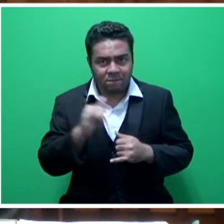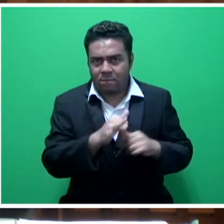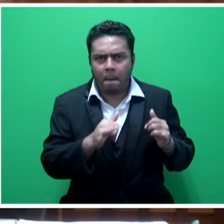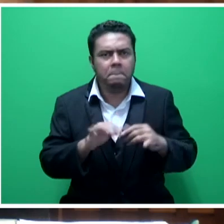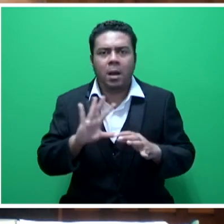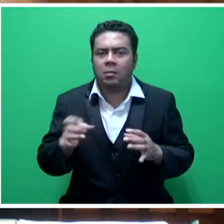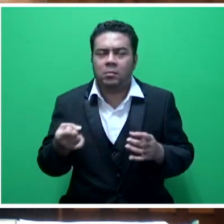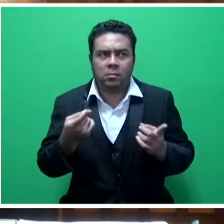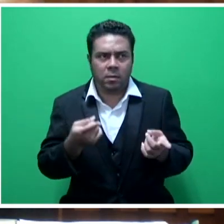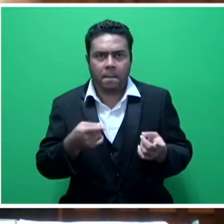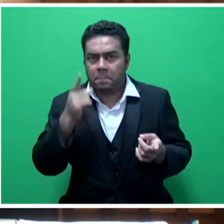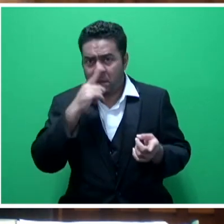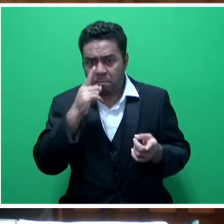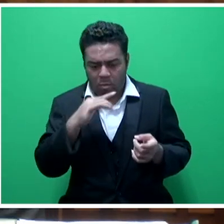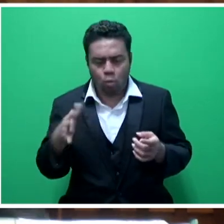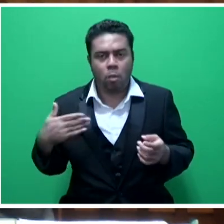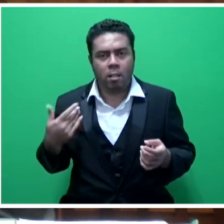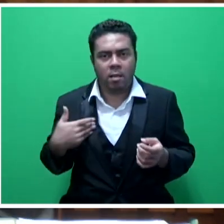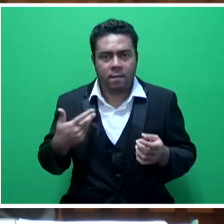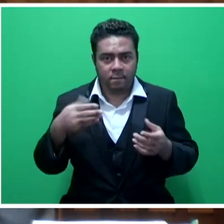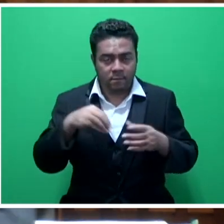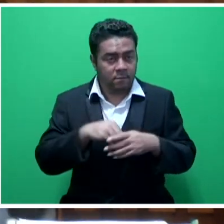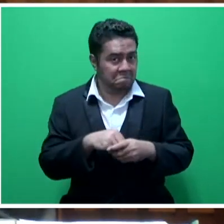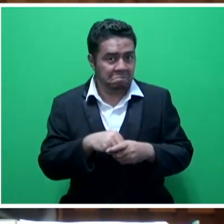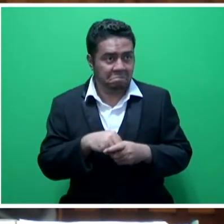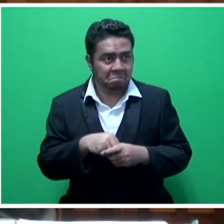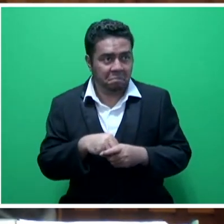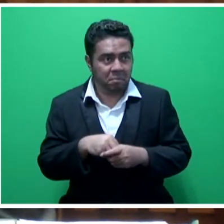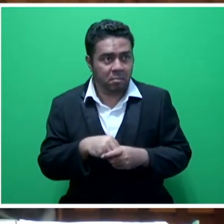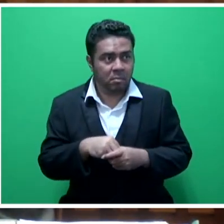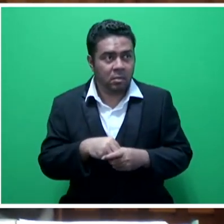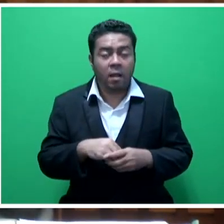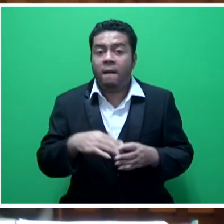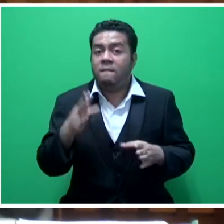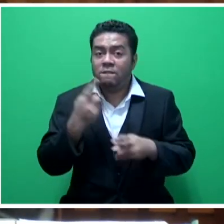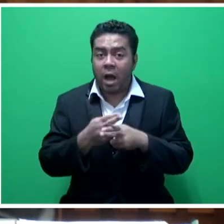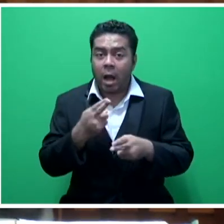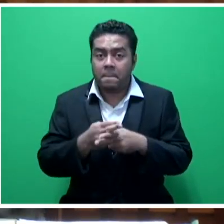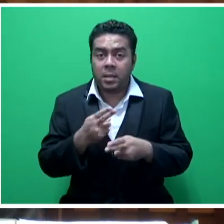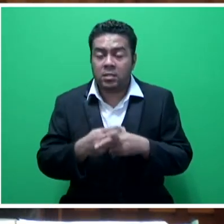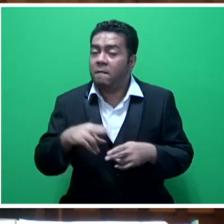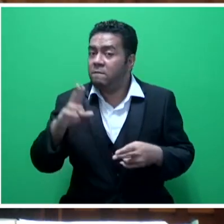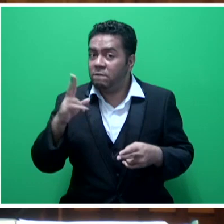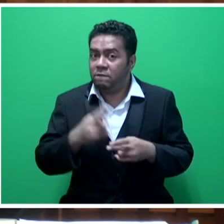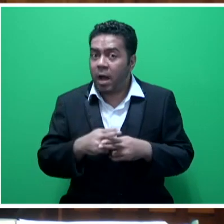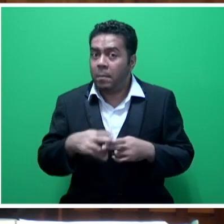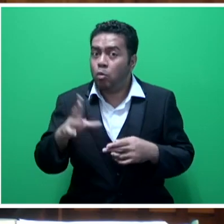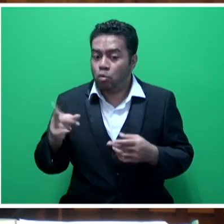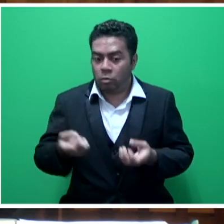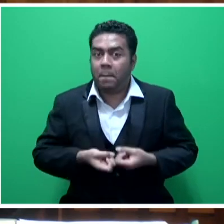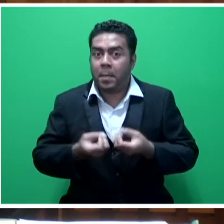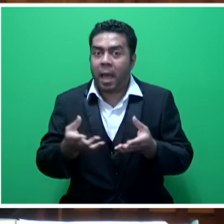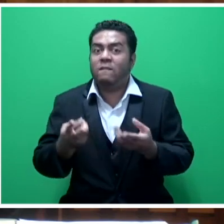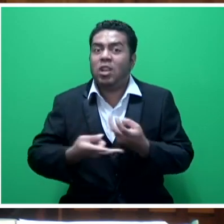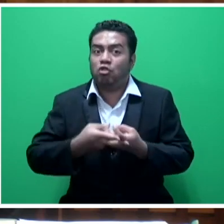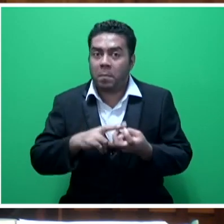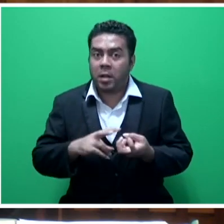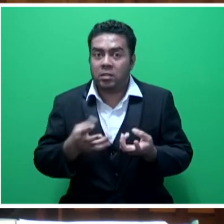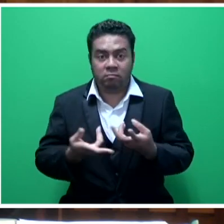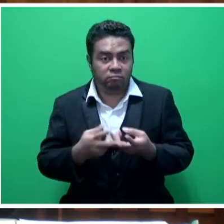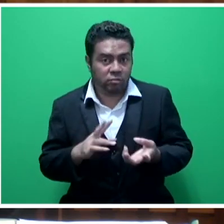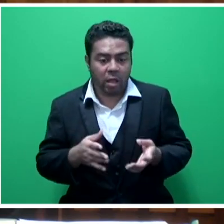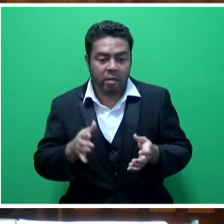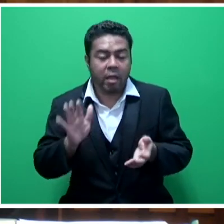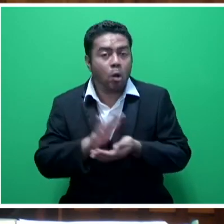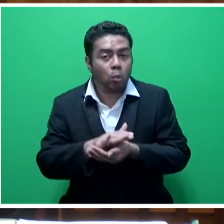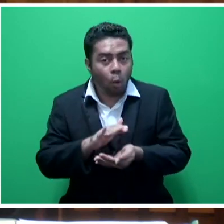people who actually live off the industry, even in the informal sector. Farmers, Fijian farmers who supply vegetables,